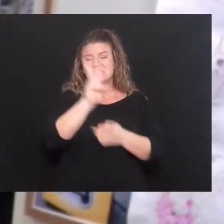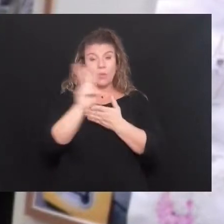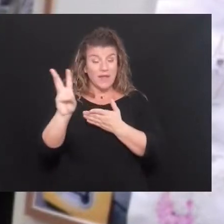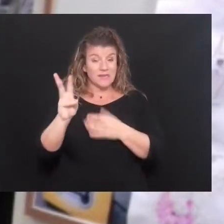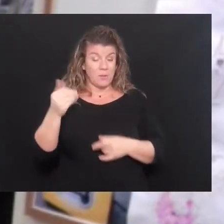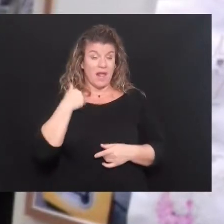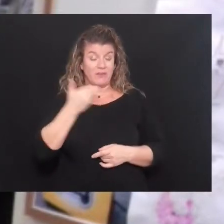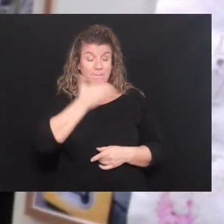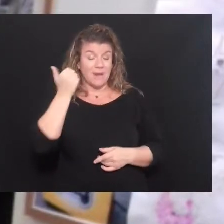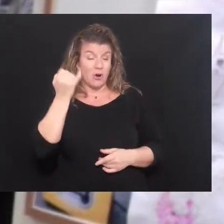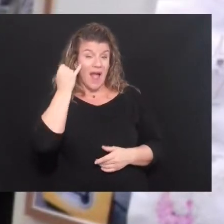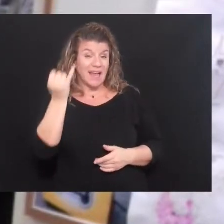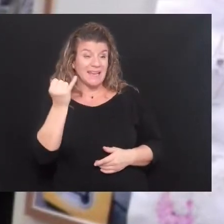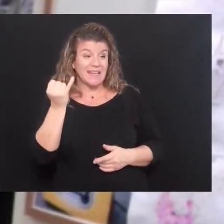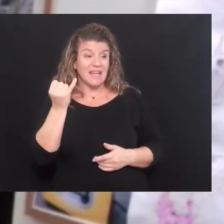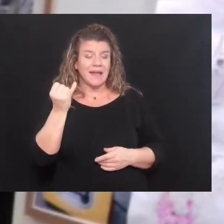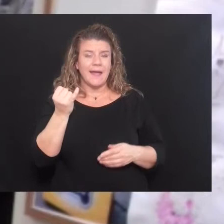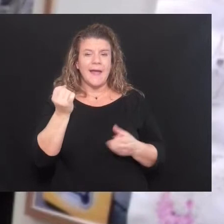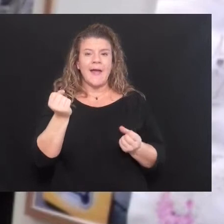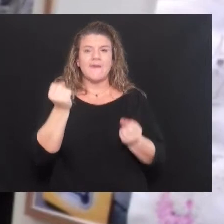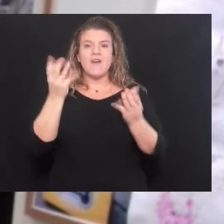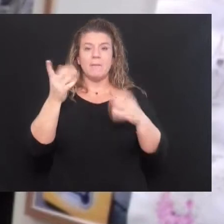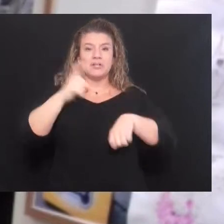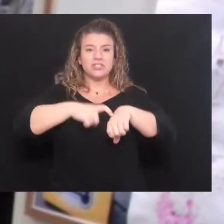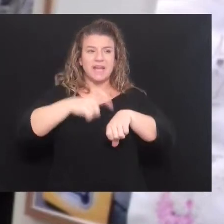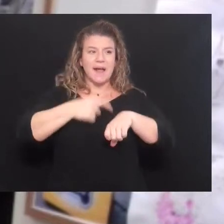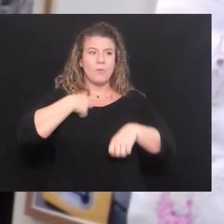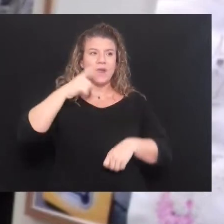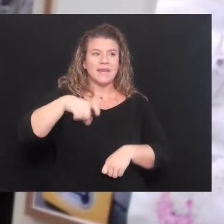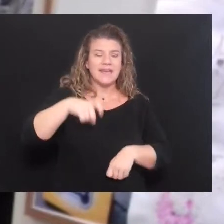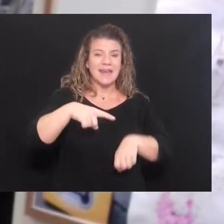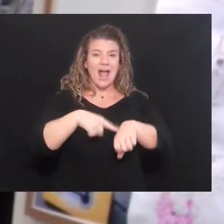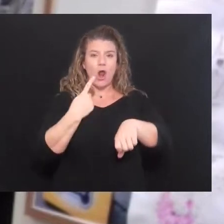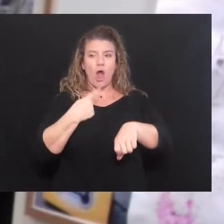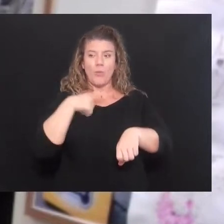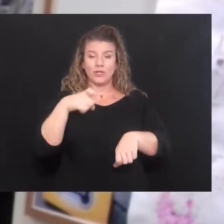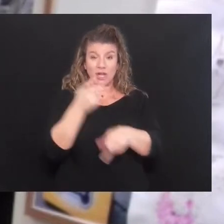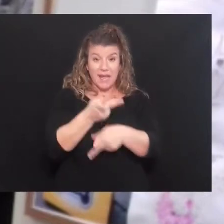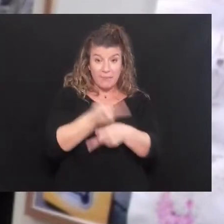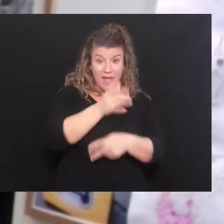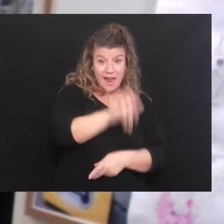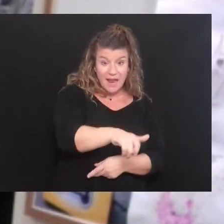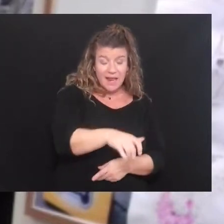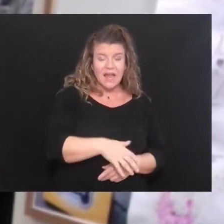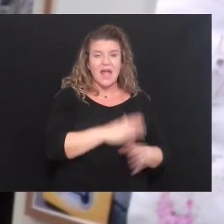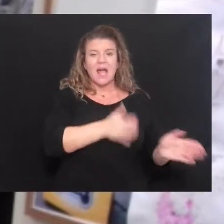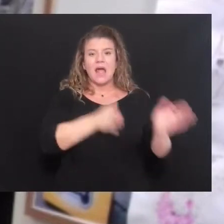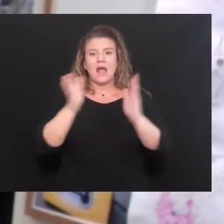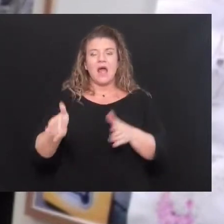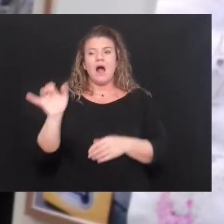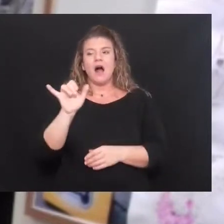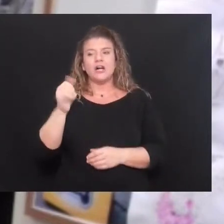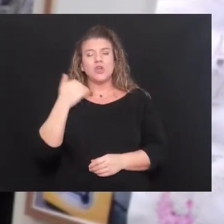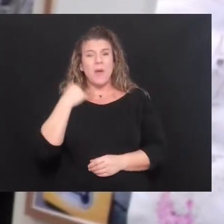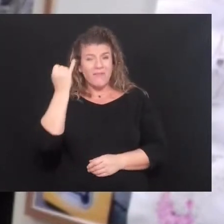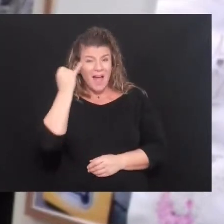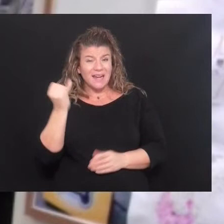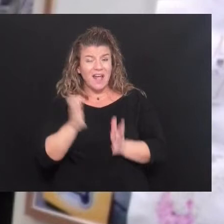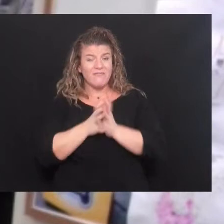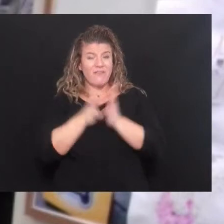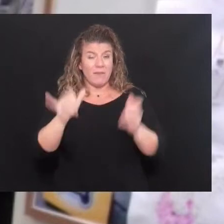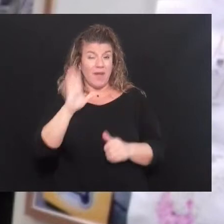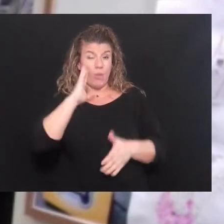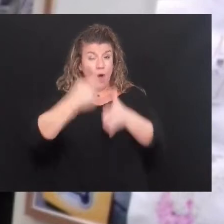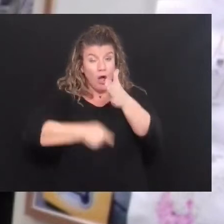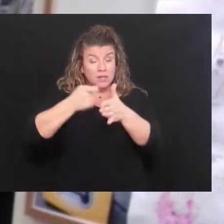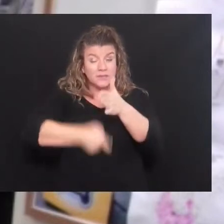have a better idea of the scope of that program and how long we'll need to keep it around? And then at this point, do we have an idea of how much that will cost?